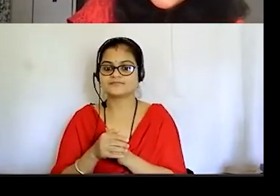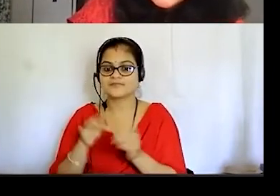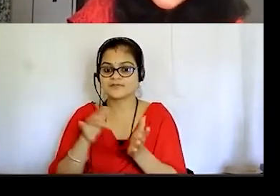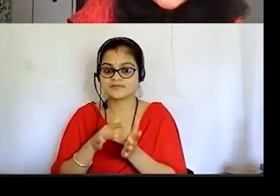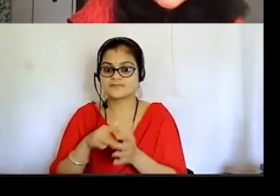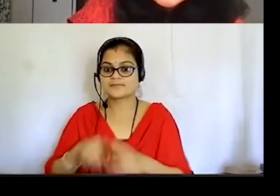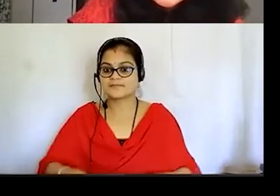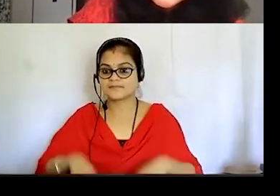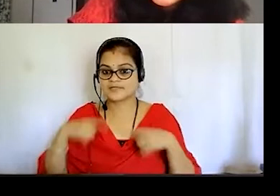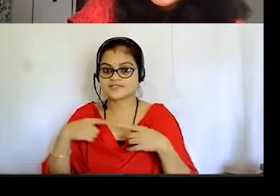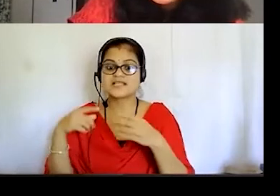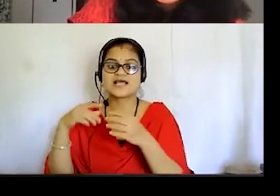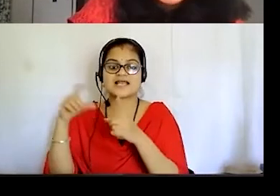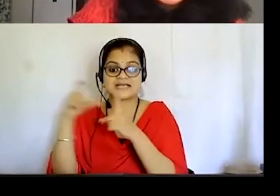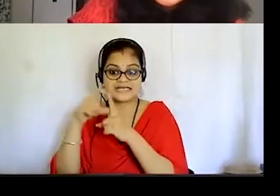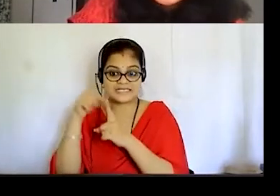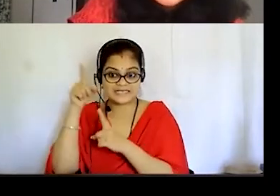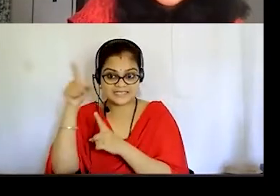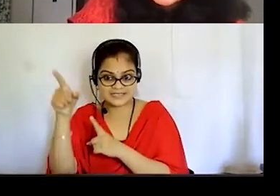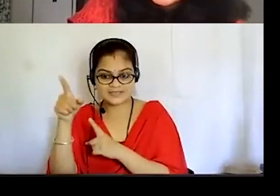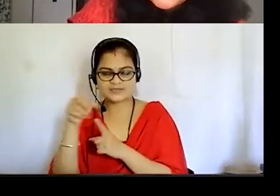court of the Delhi Sultanate around